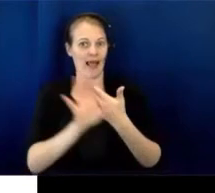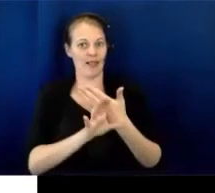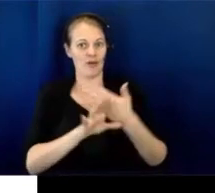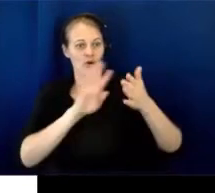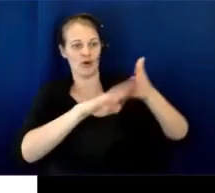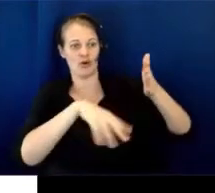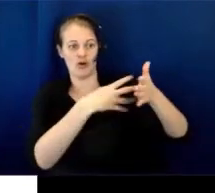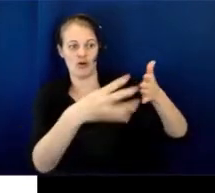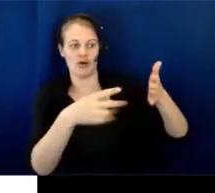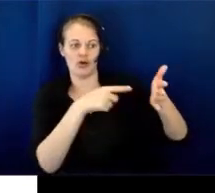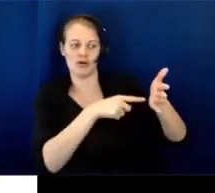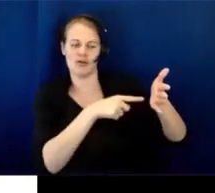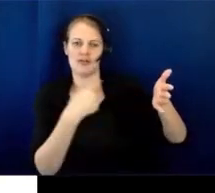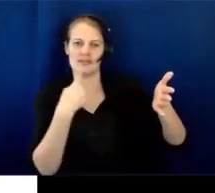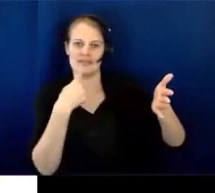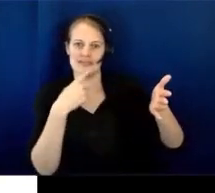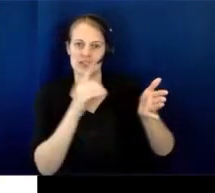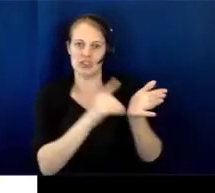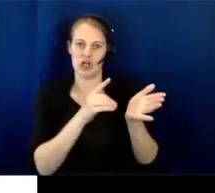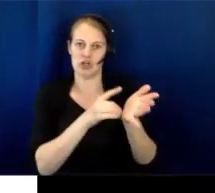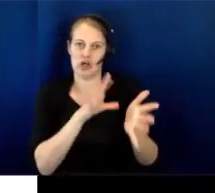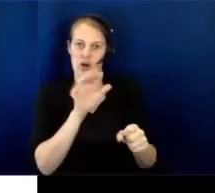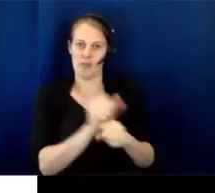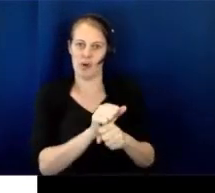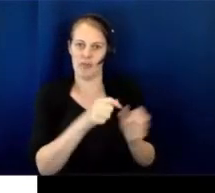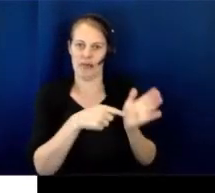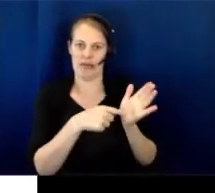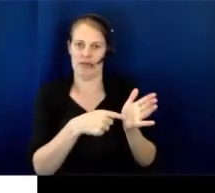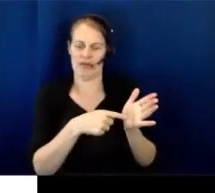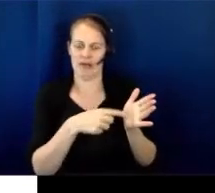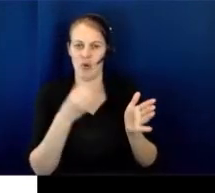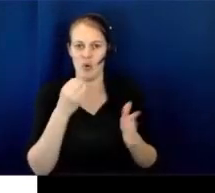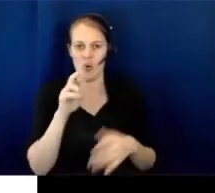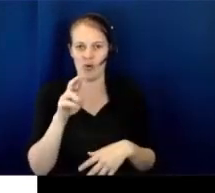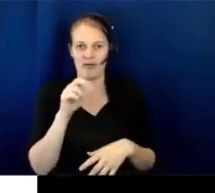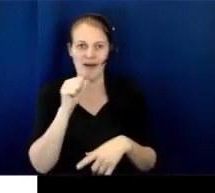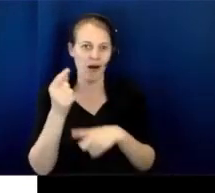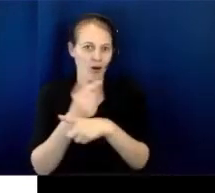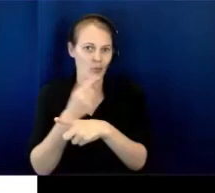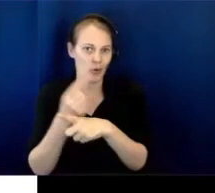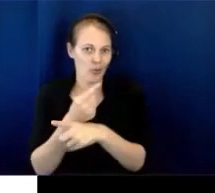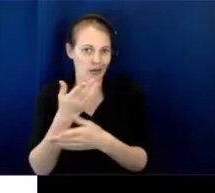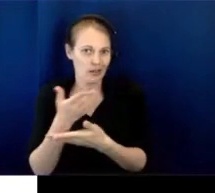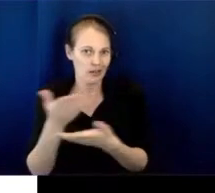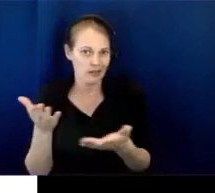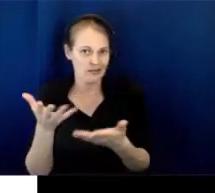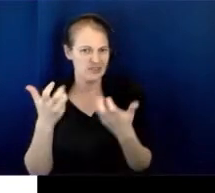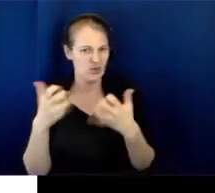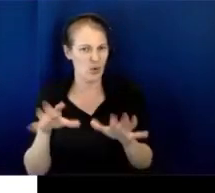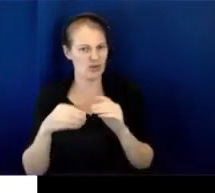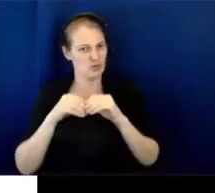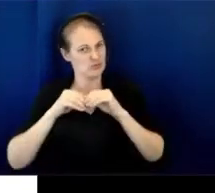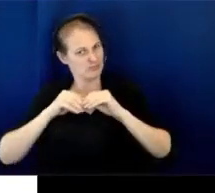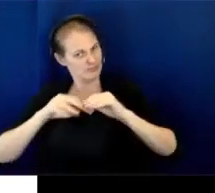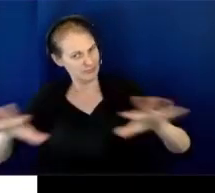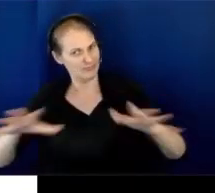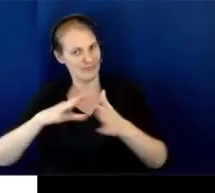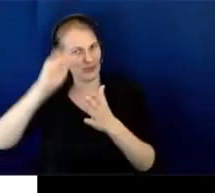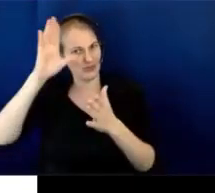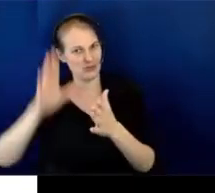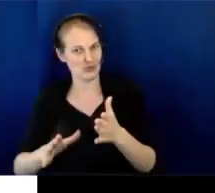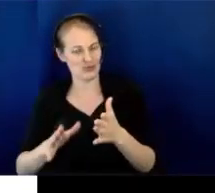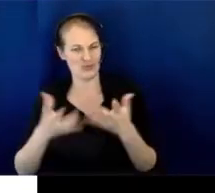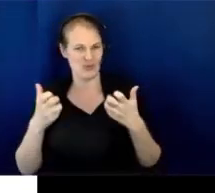doctor's appointments or inappropriate stuff that you just don't want to send out into the student